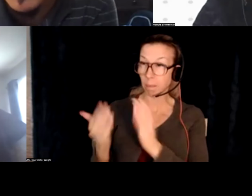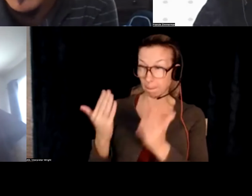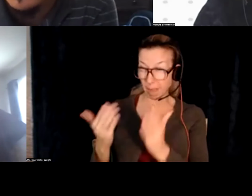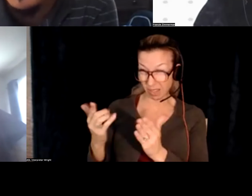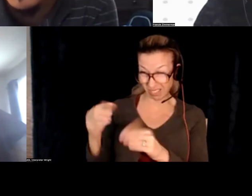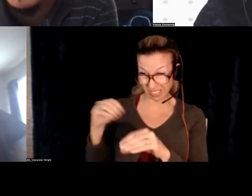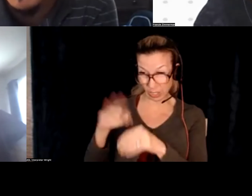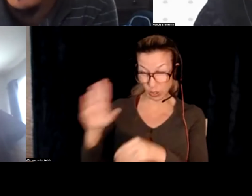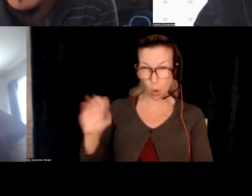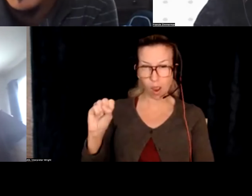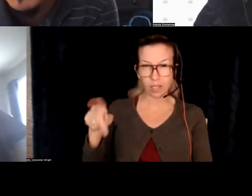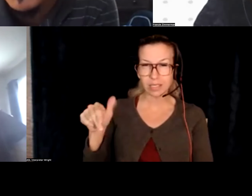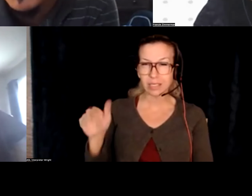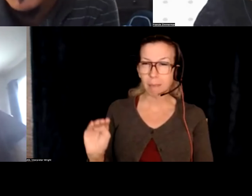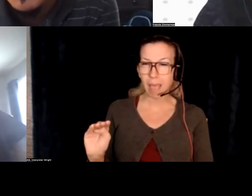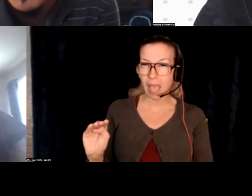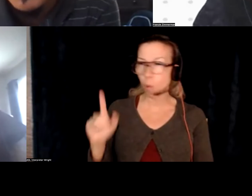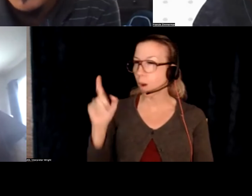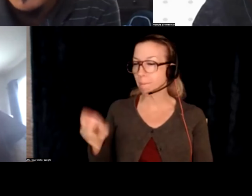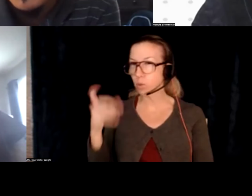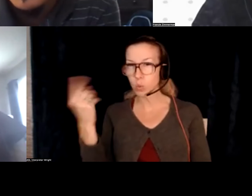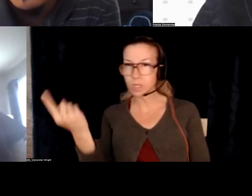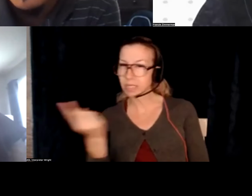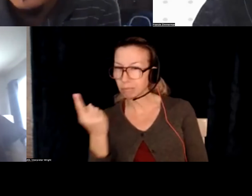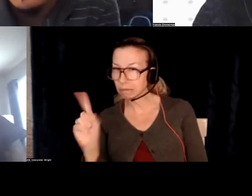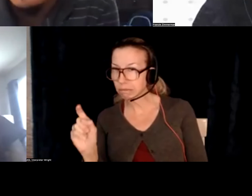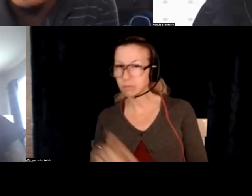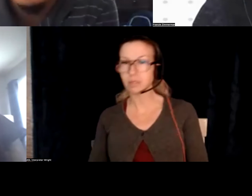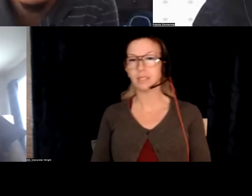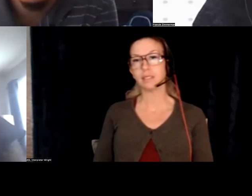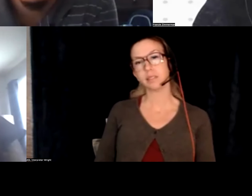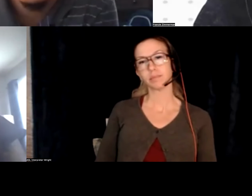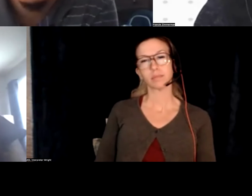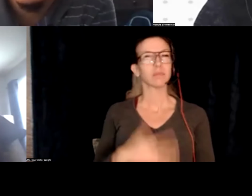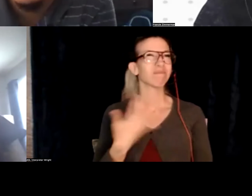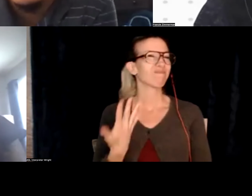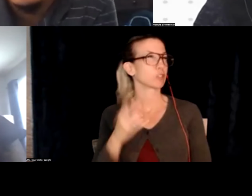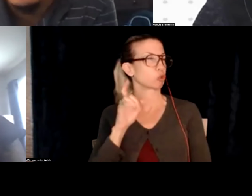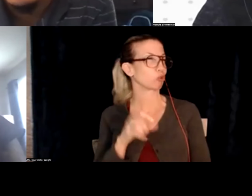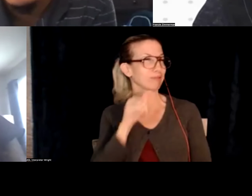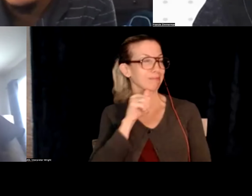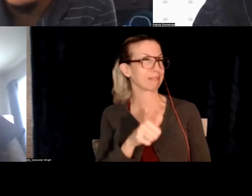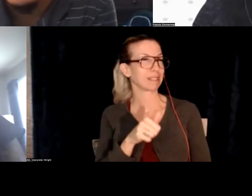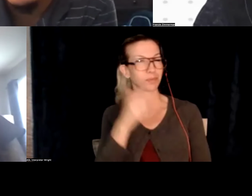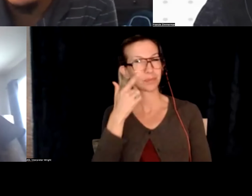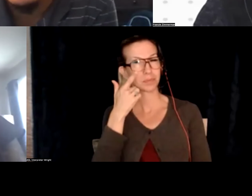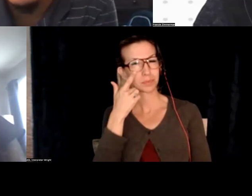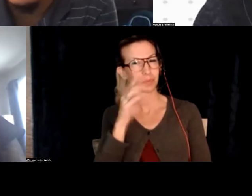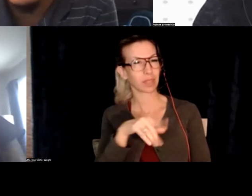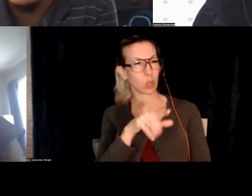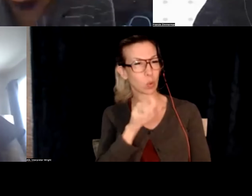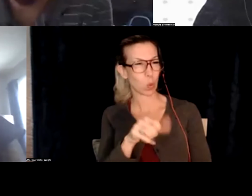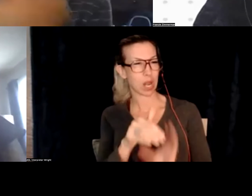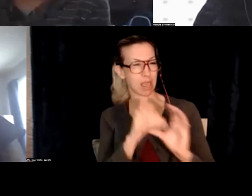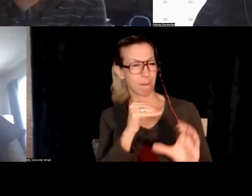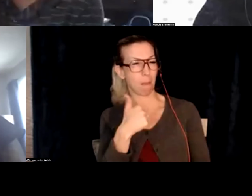to acknowledge maybe? There shouldn't be. Would you just send an email to